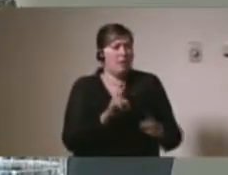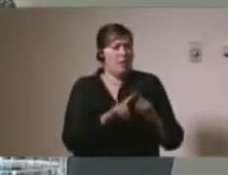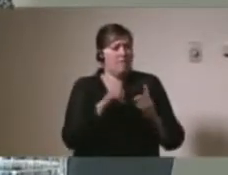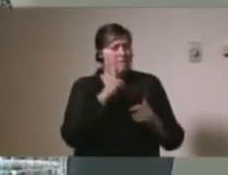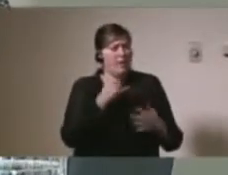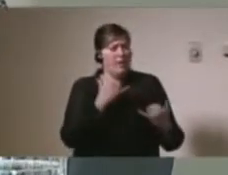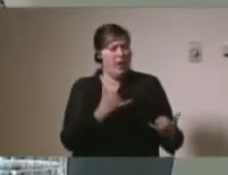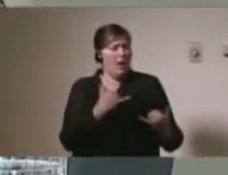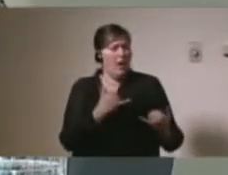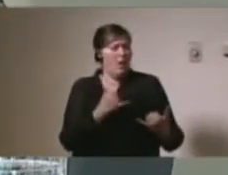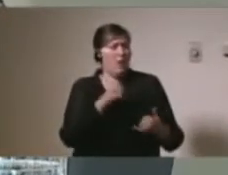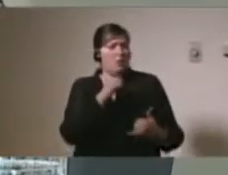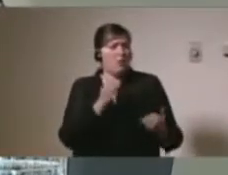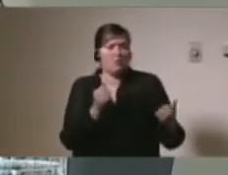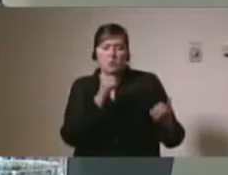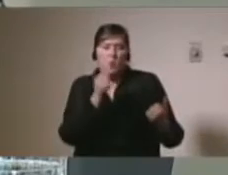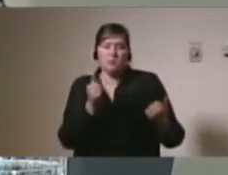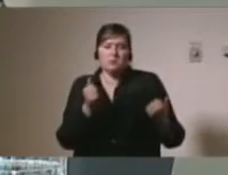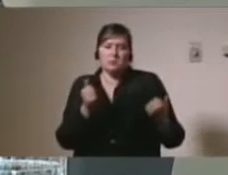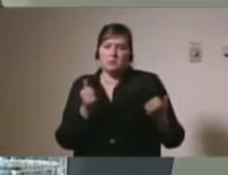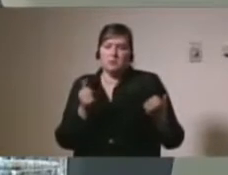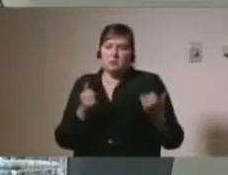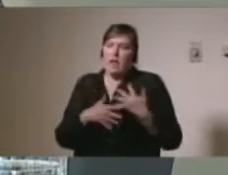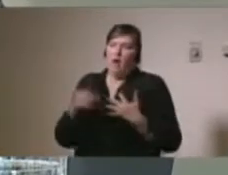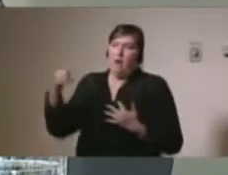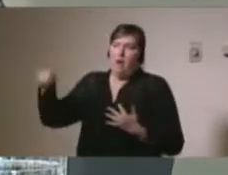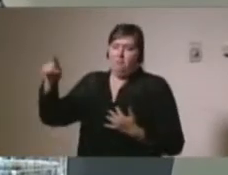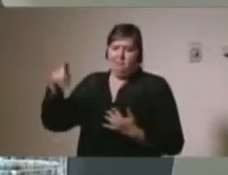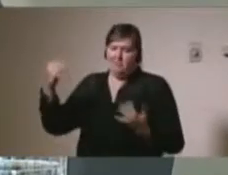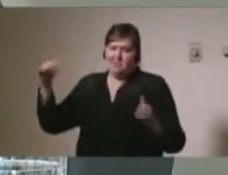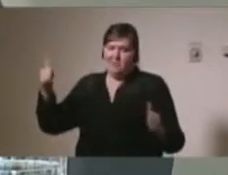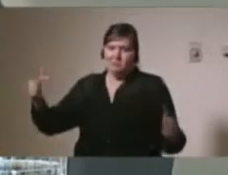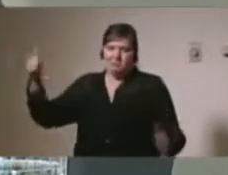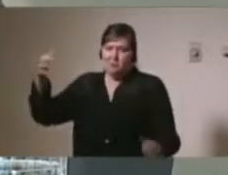don't scare the big banks in France yet.